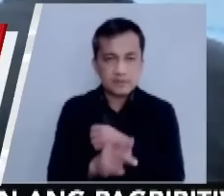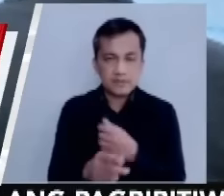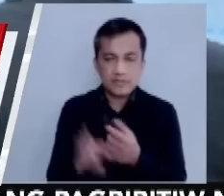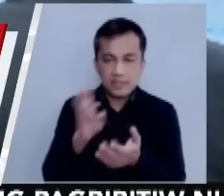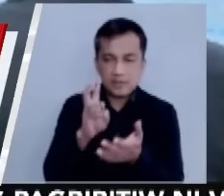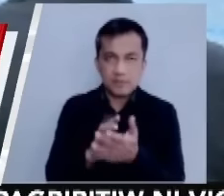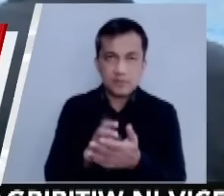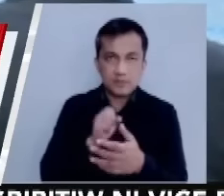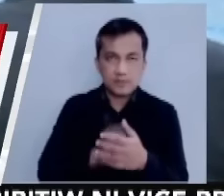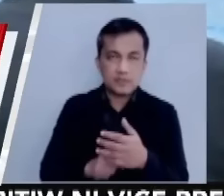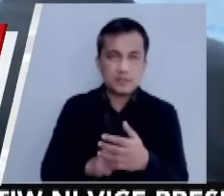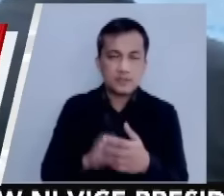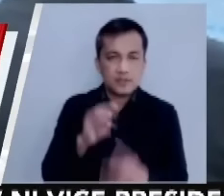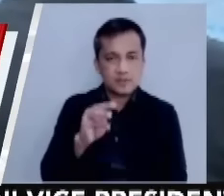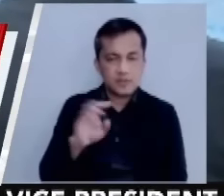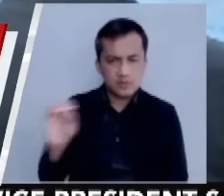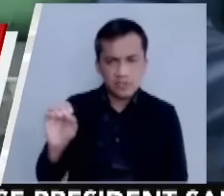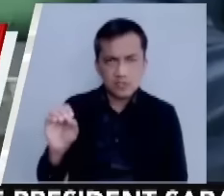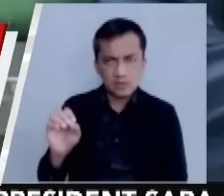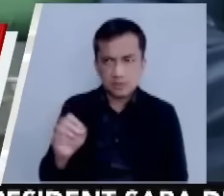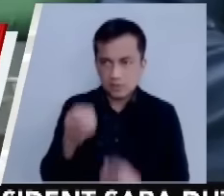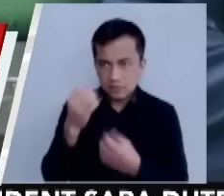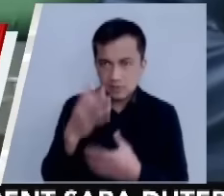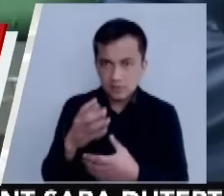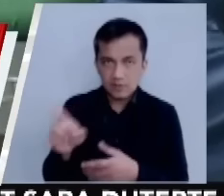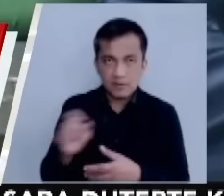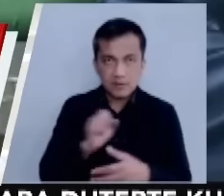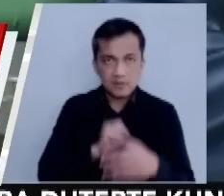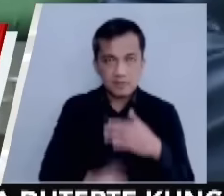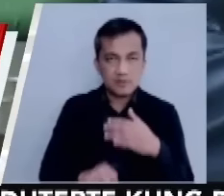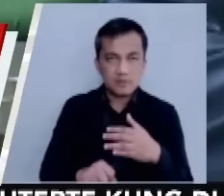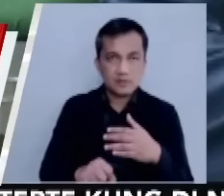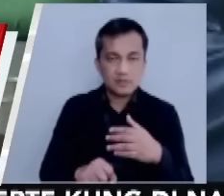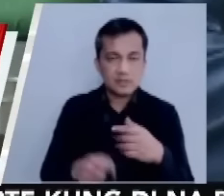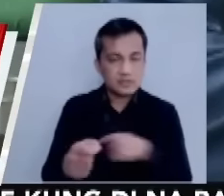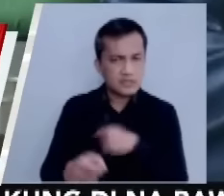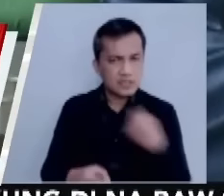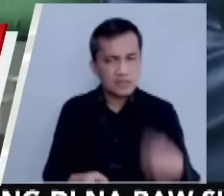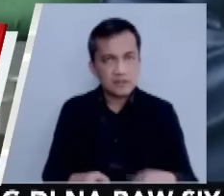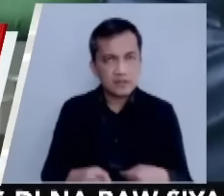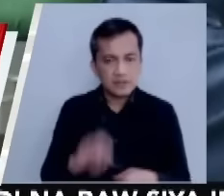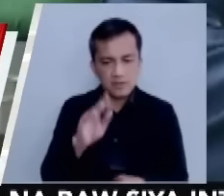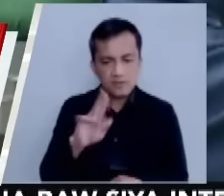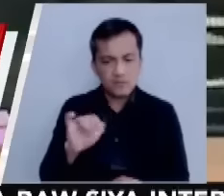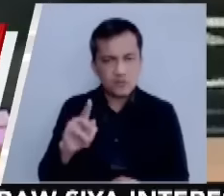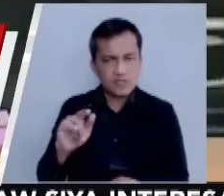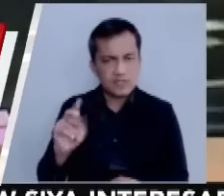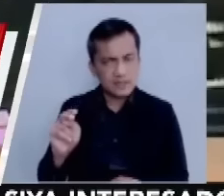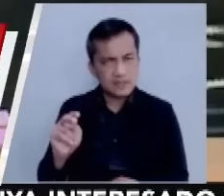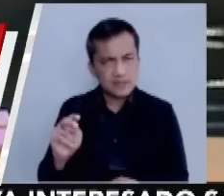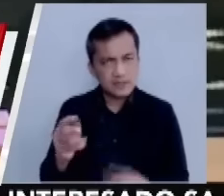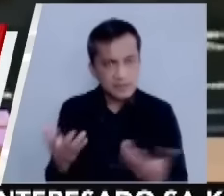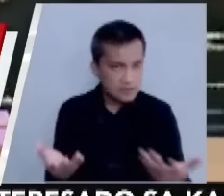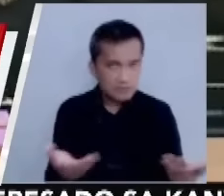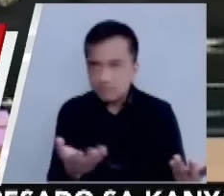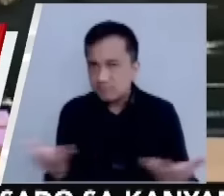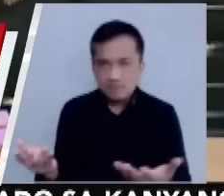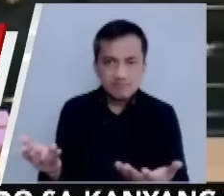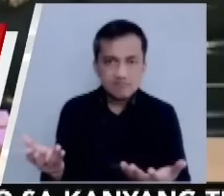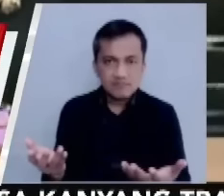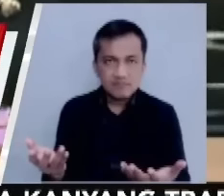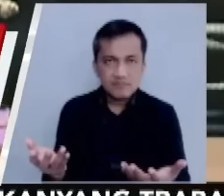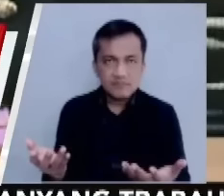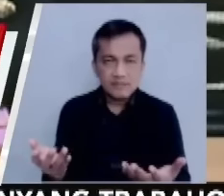Oriental. Eh, you just told us pinanganak kayo sa Xinjiang, sa Fujian province. So, a lie on the